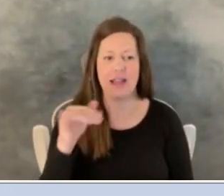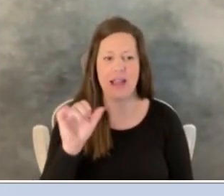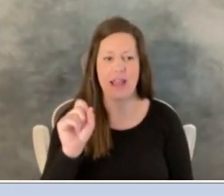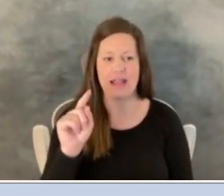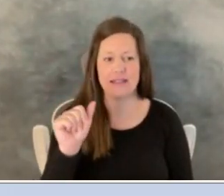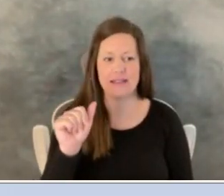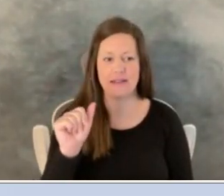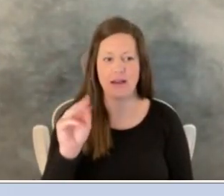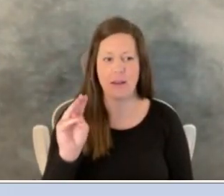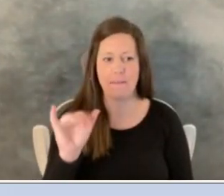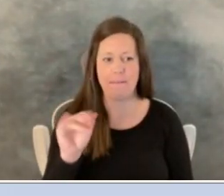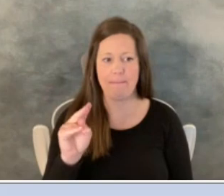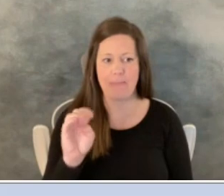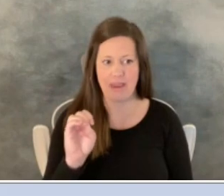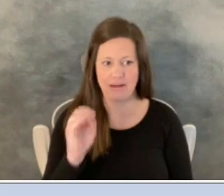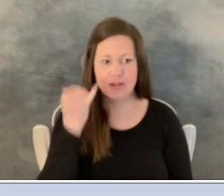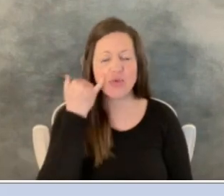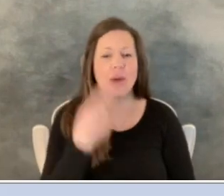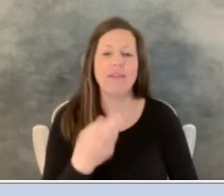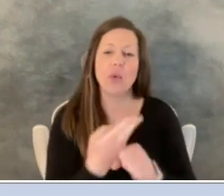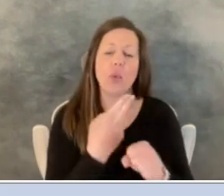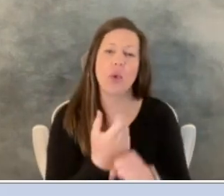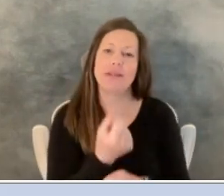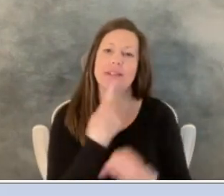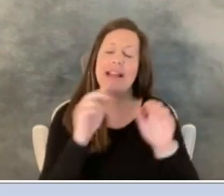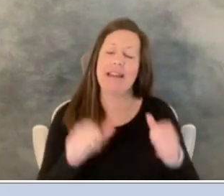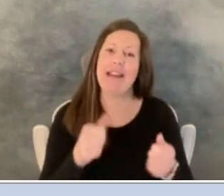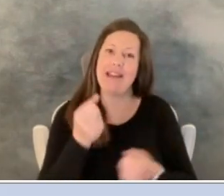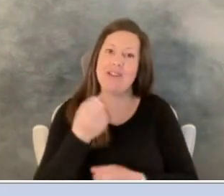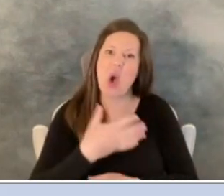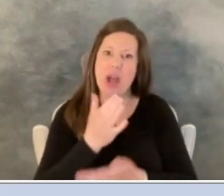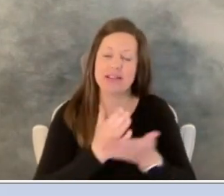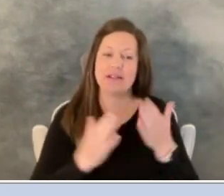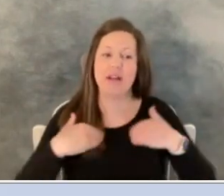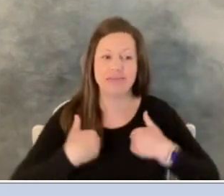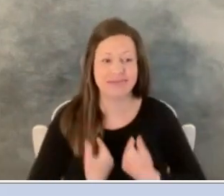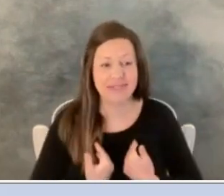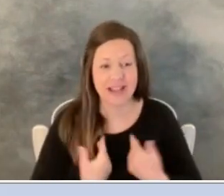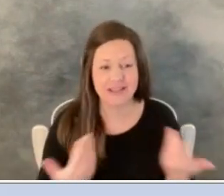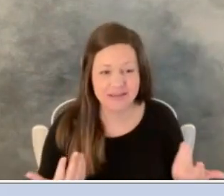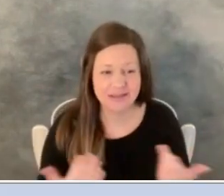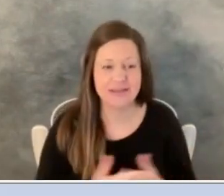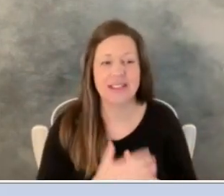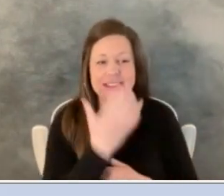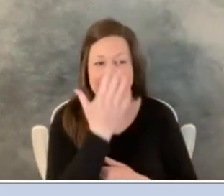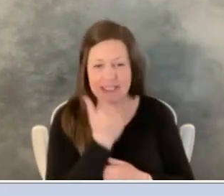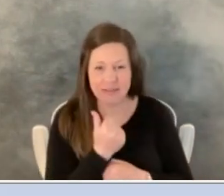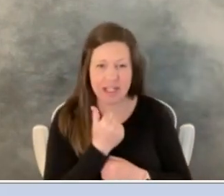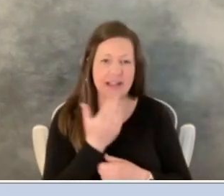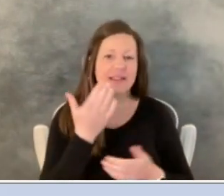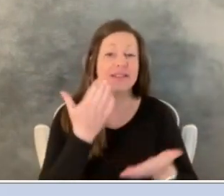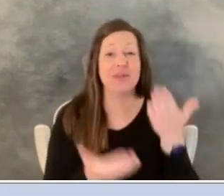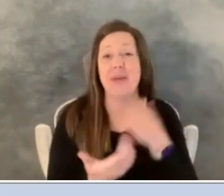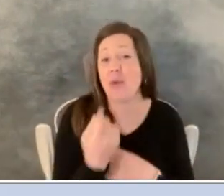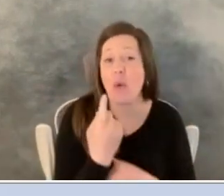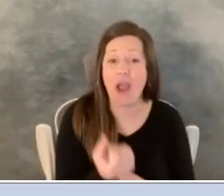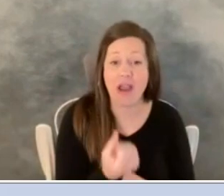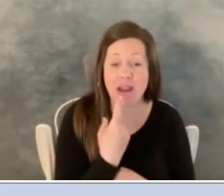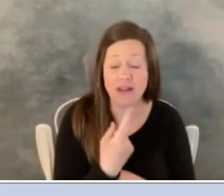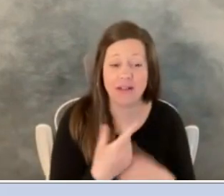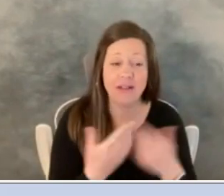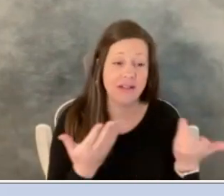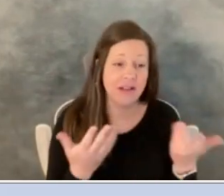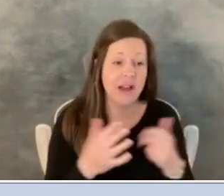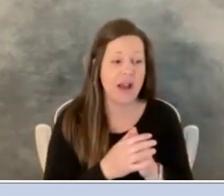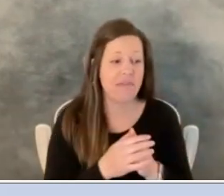take it, it can make you a bit more groggy. So if you're just not feeling tired or your mind is racing, you just want to take one, it might